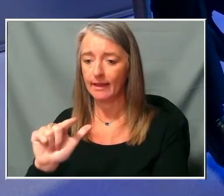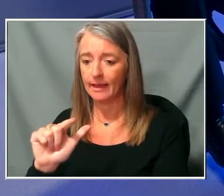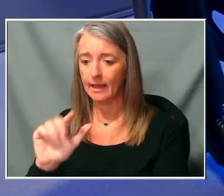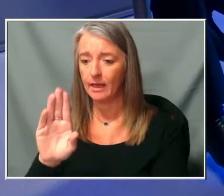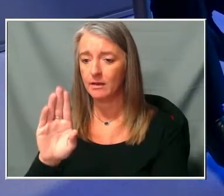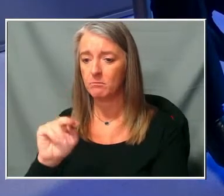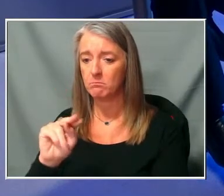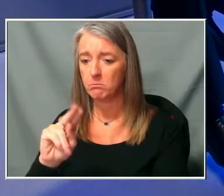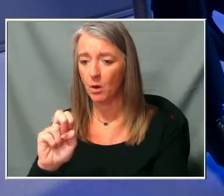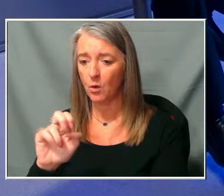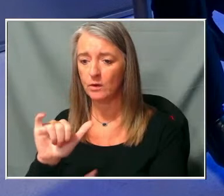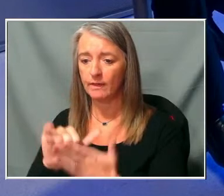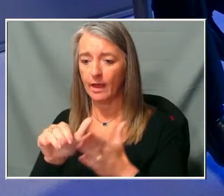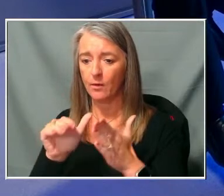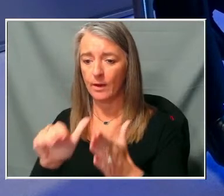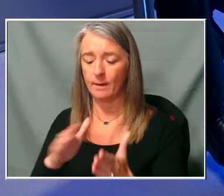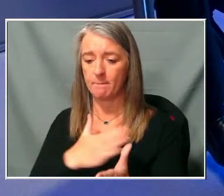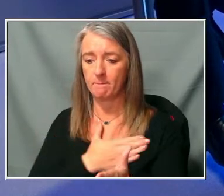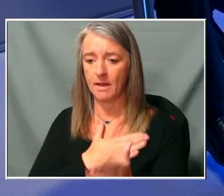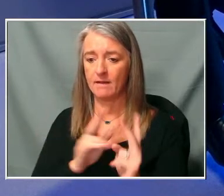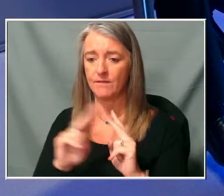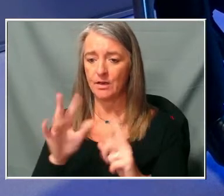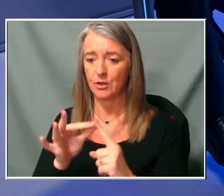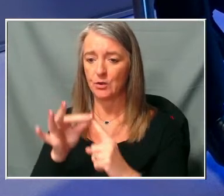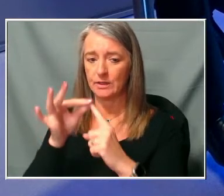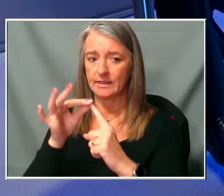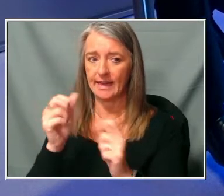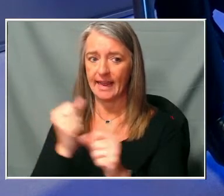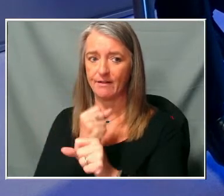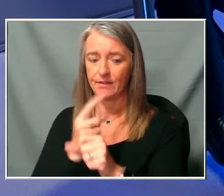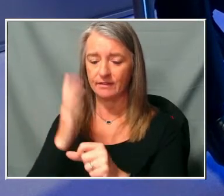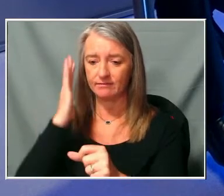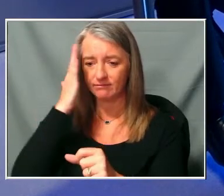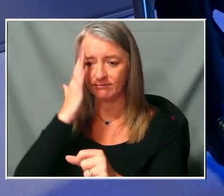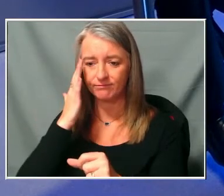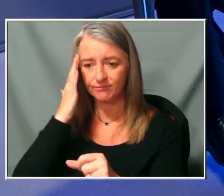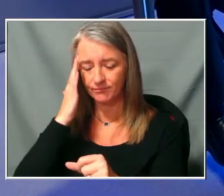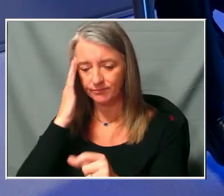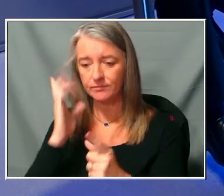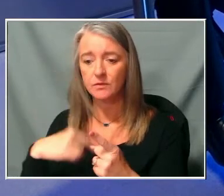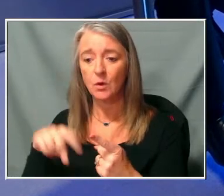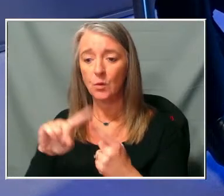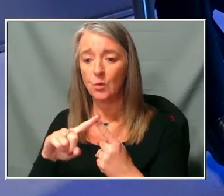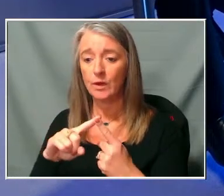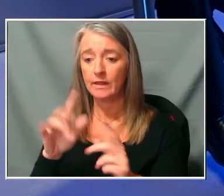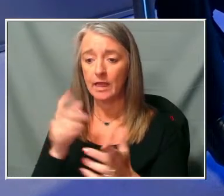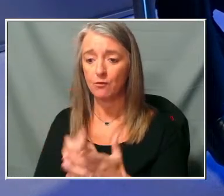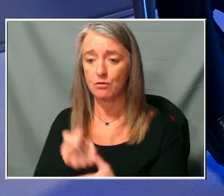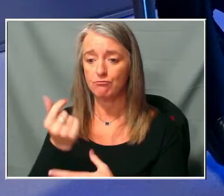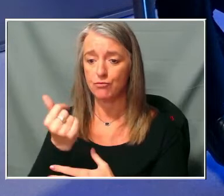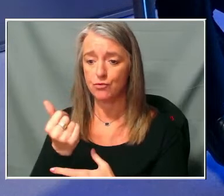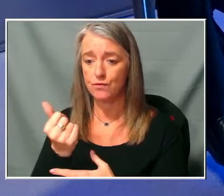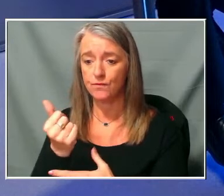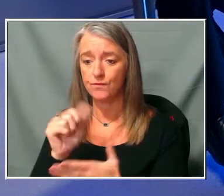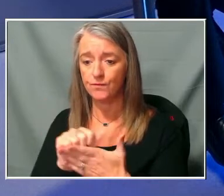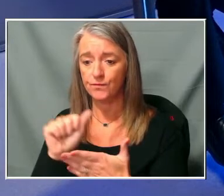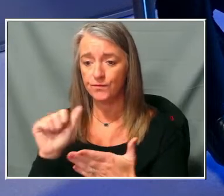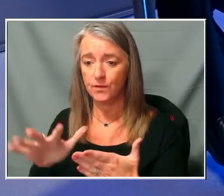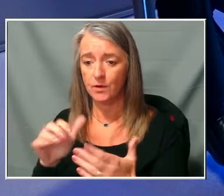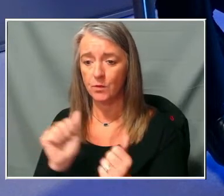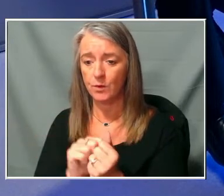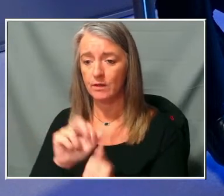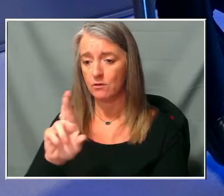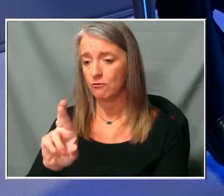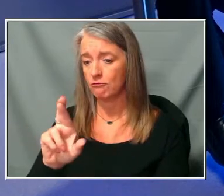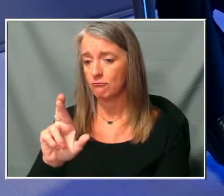that. Mine was very unique. Everything was right up and in here, and so when they did have to remove that, and then of course with radiation